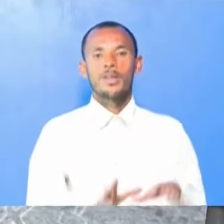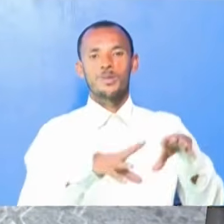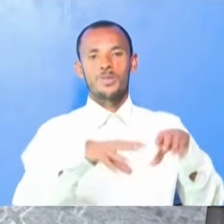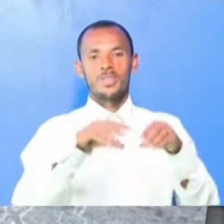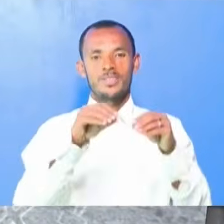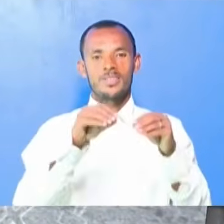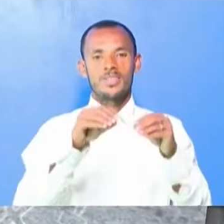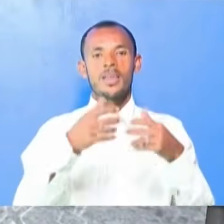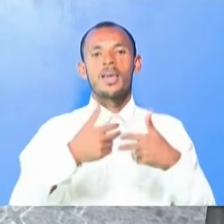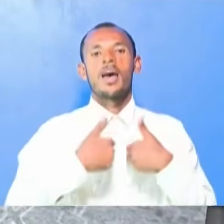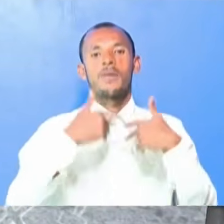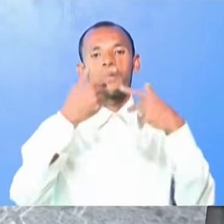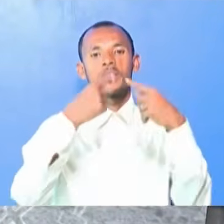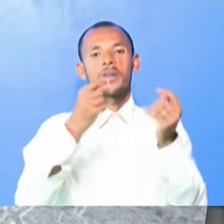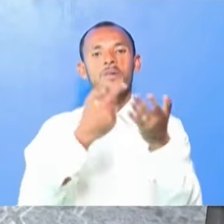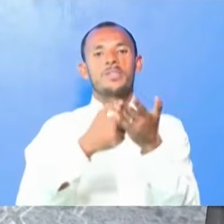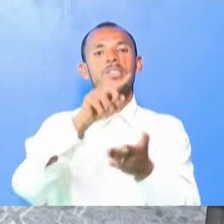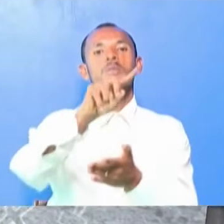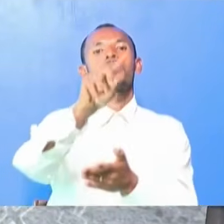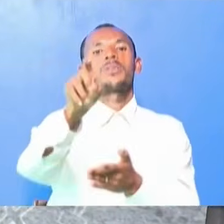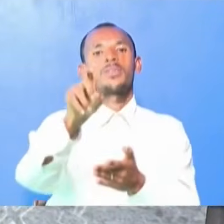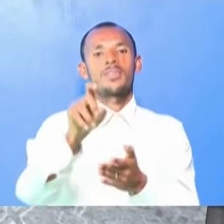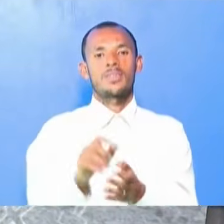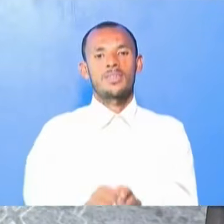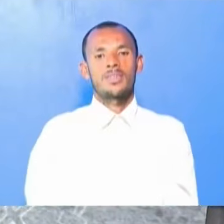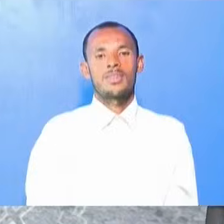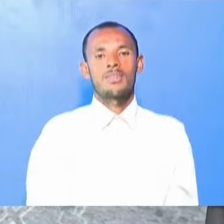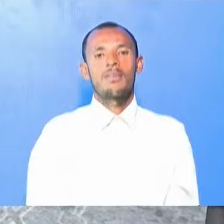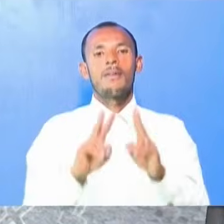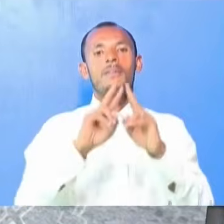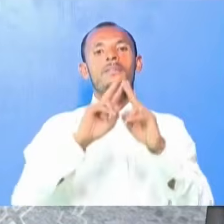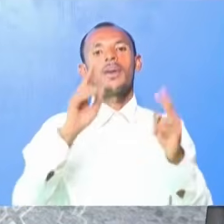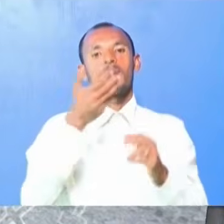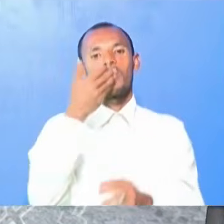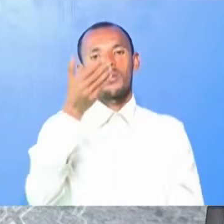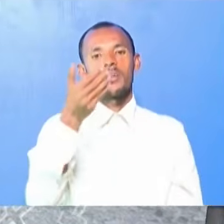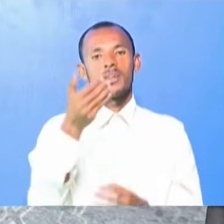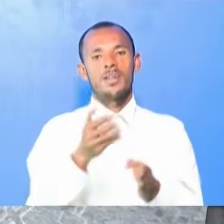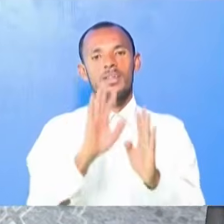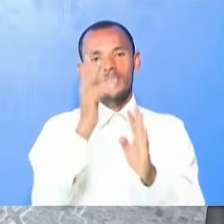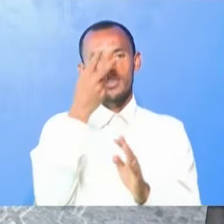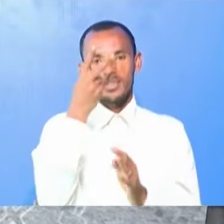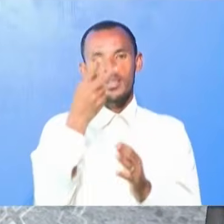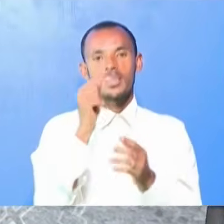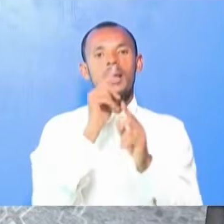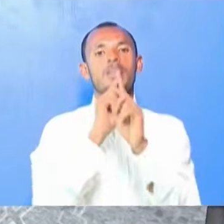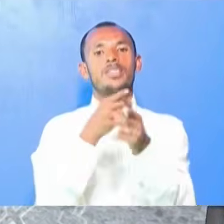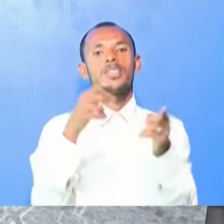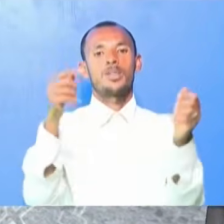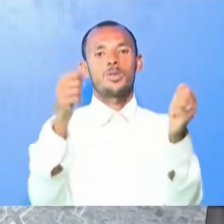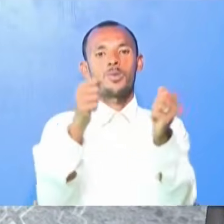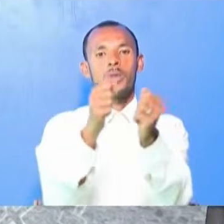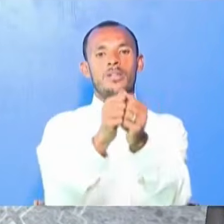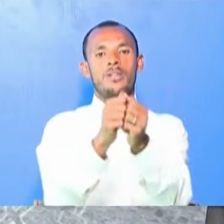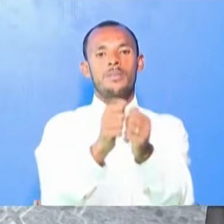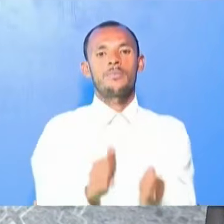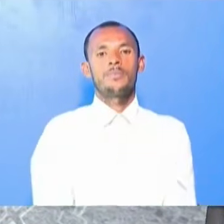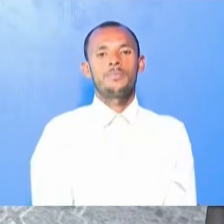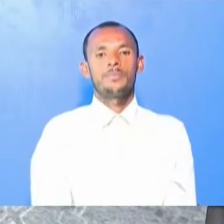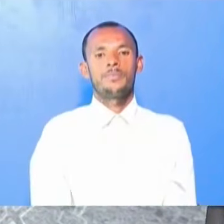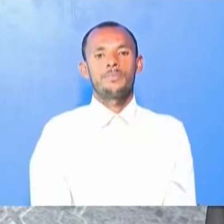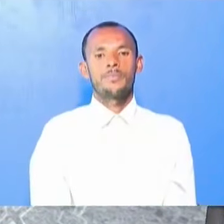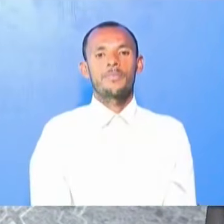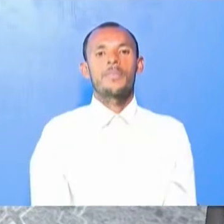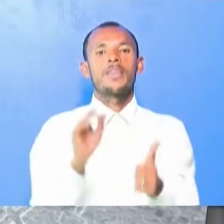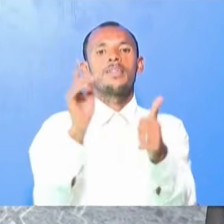Students, have you tried the question? Very good. Let's see the answer together.